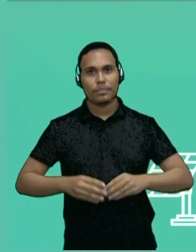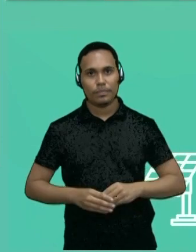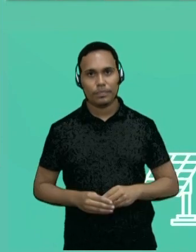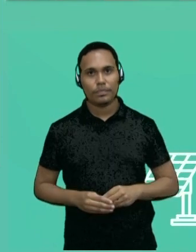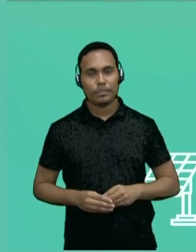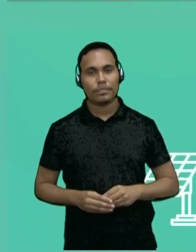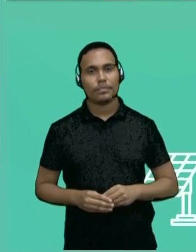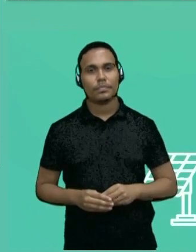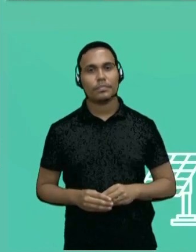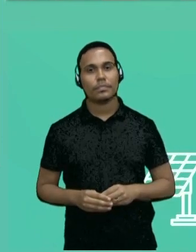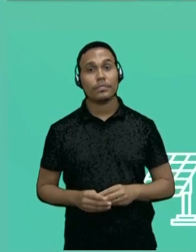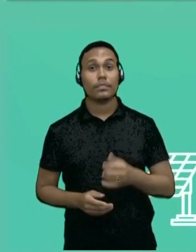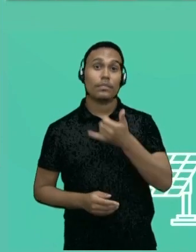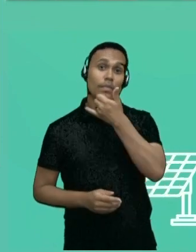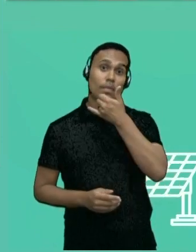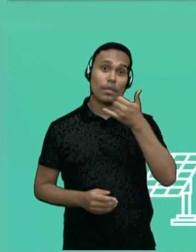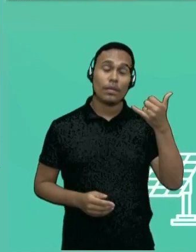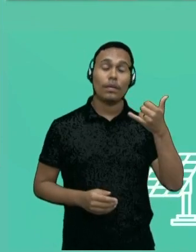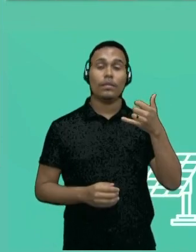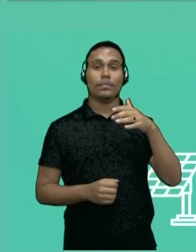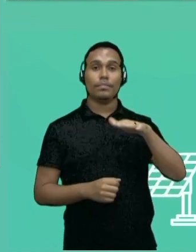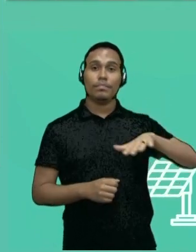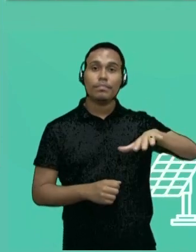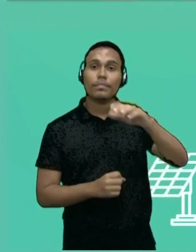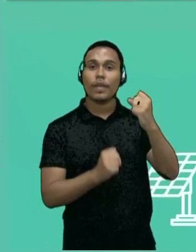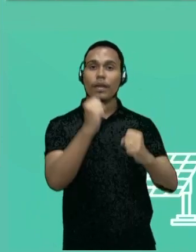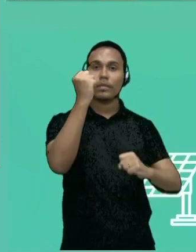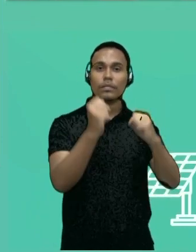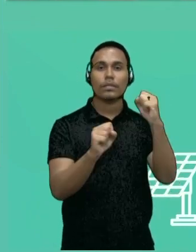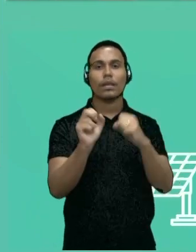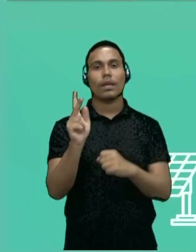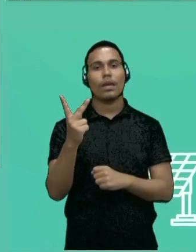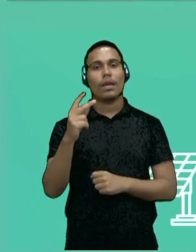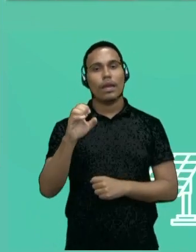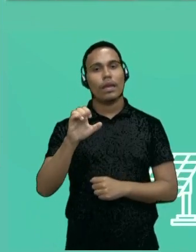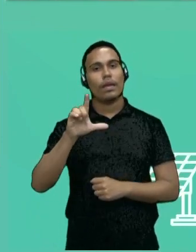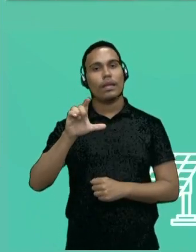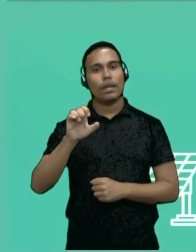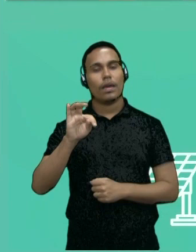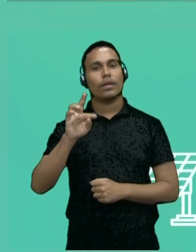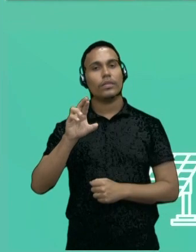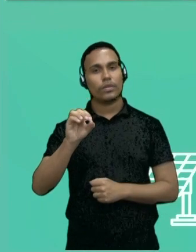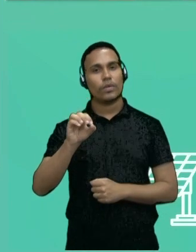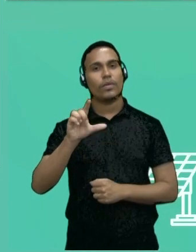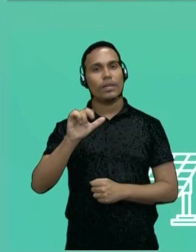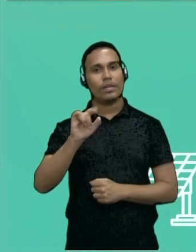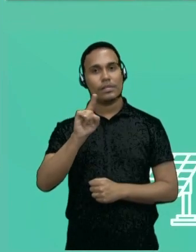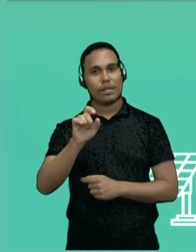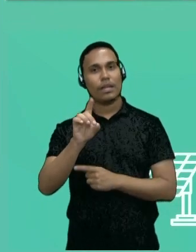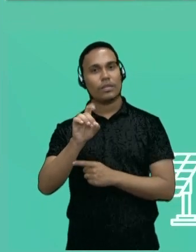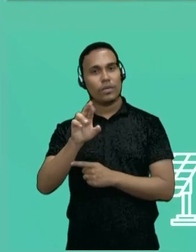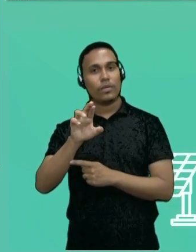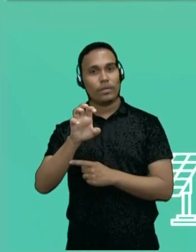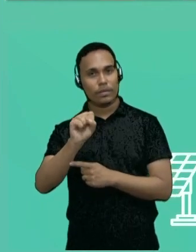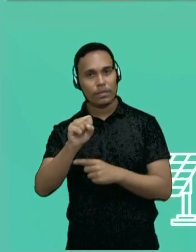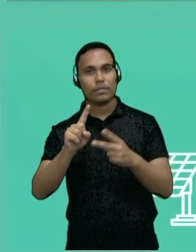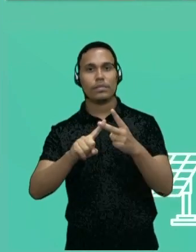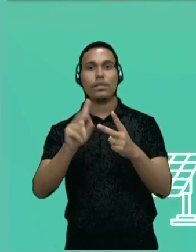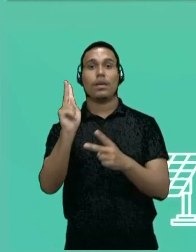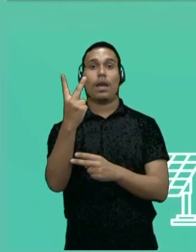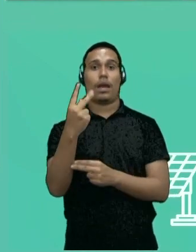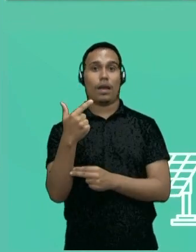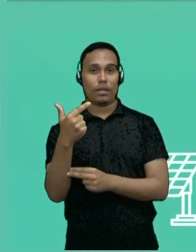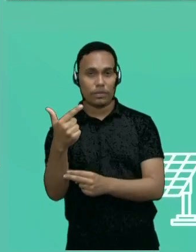electrolyzer systems. And on that side, we have CPH2, providing membrane-free electrolyzers, and then ITM Power, providing